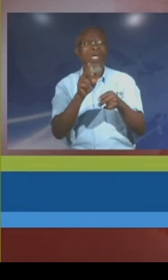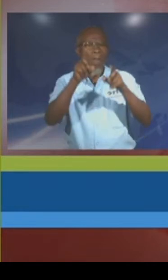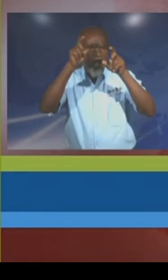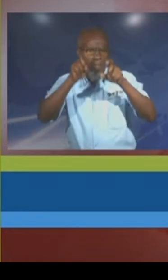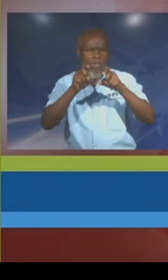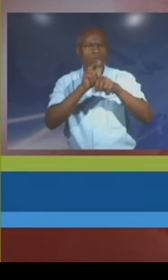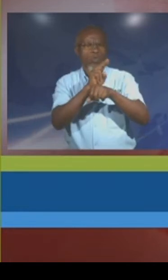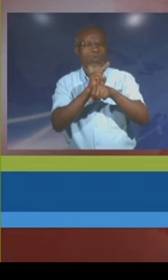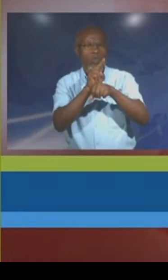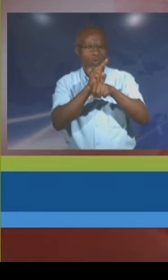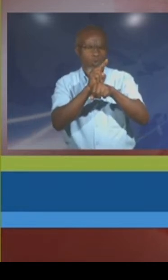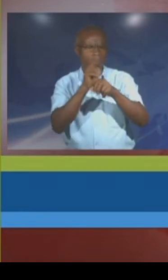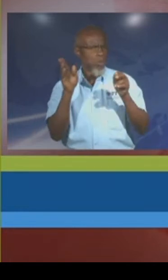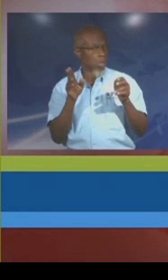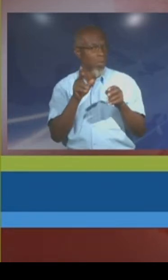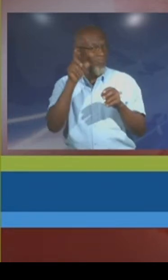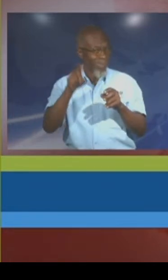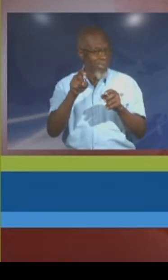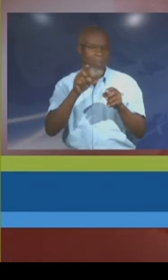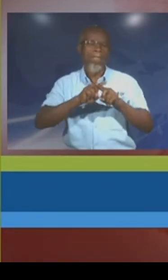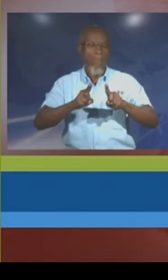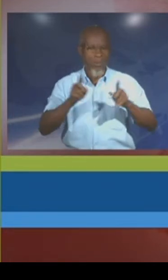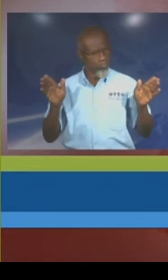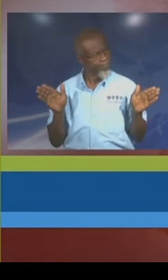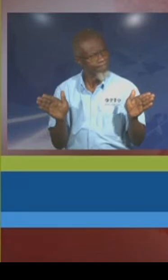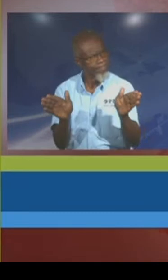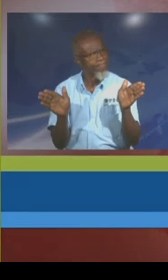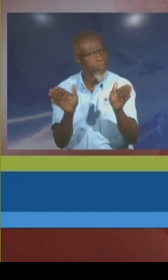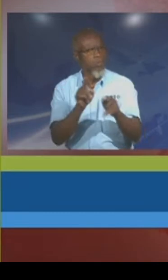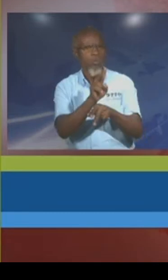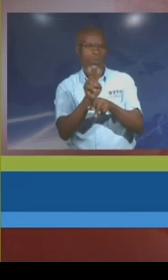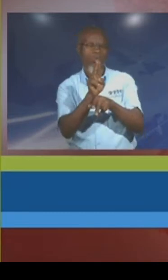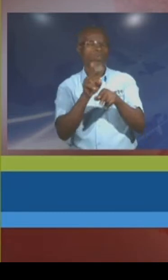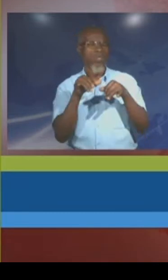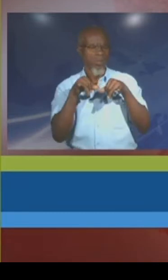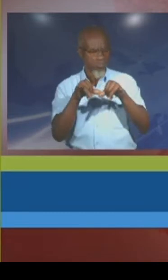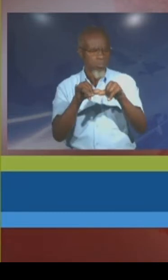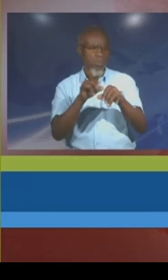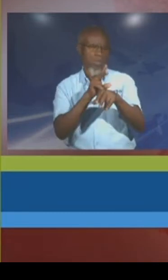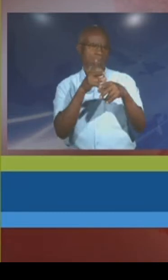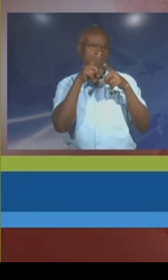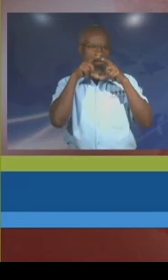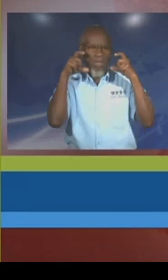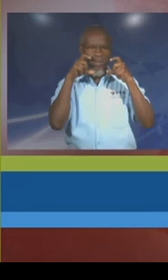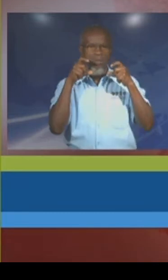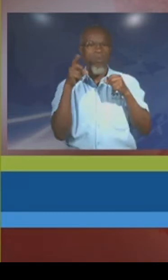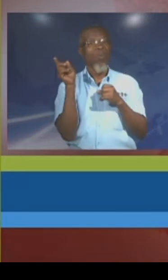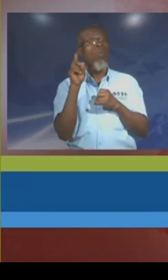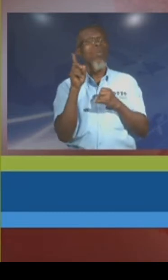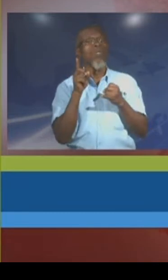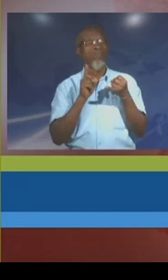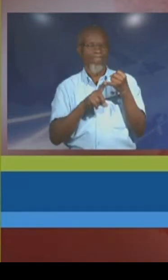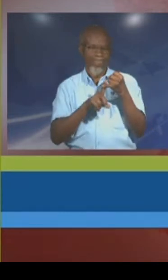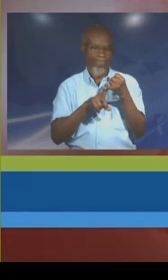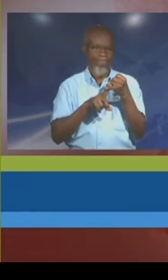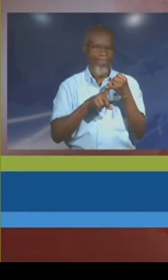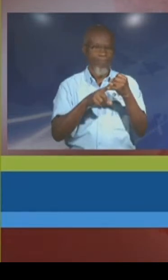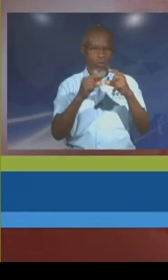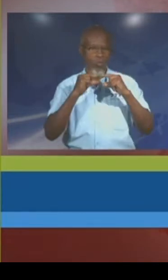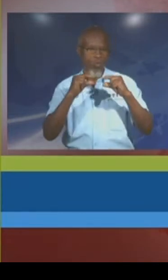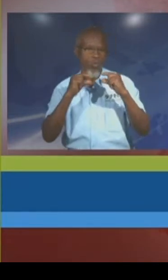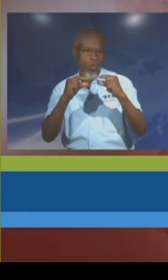list, but it will be put up on the Ministry of Health's website. Certainly all retail settings inclusive of supermarkets, groceries and